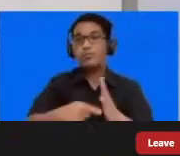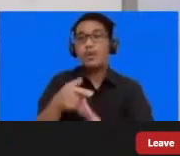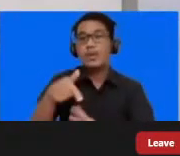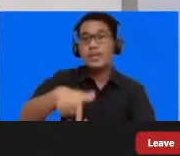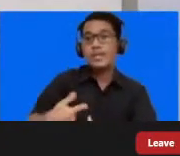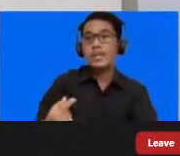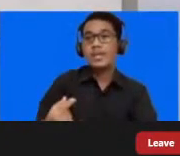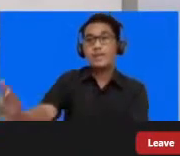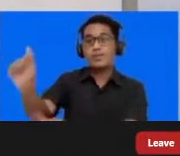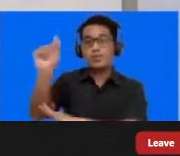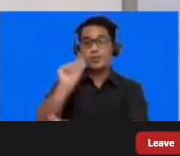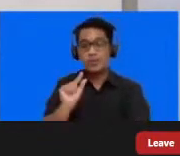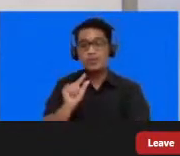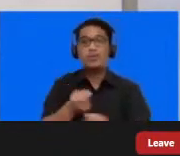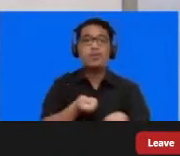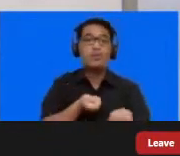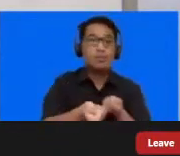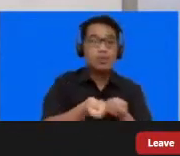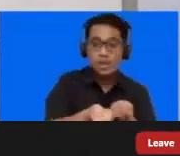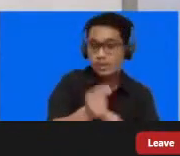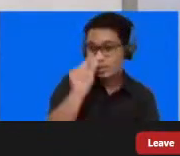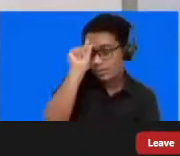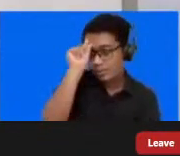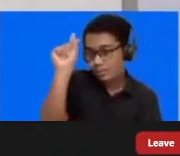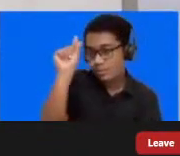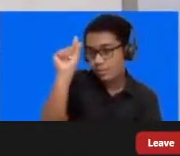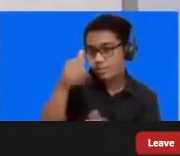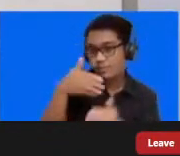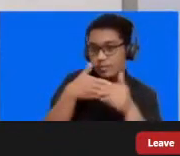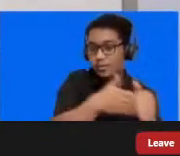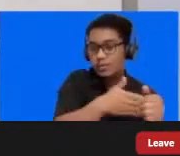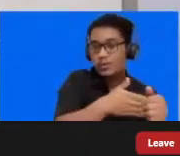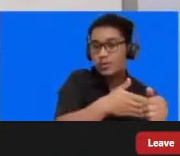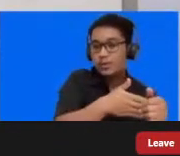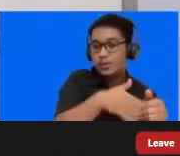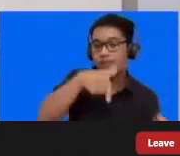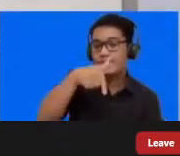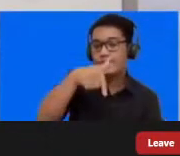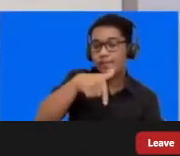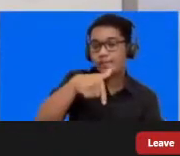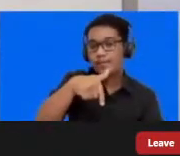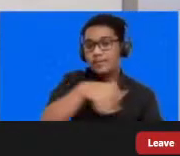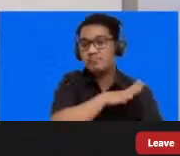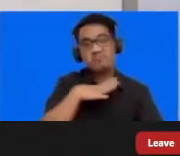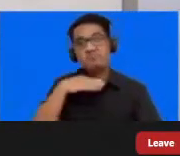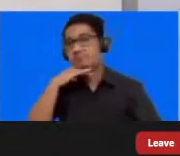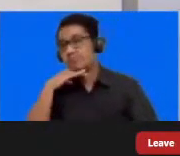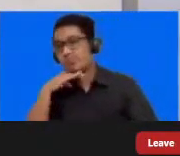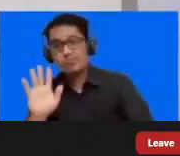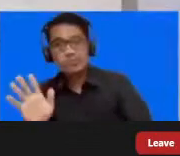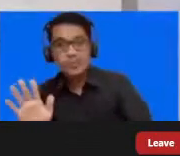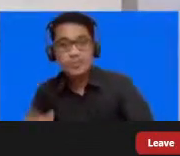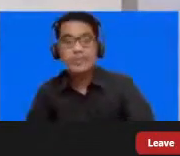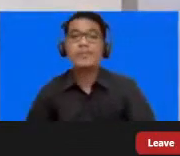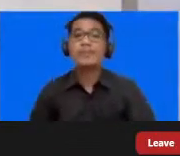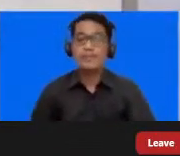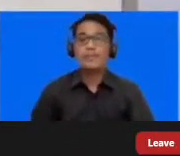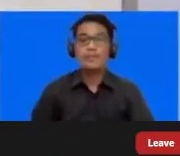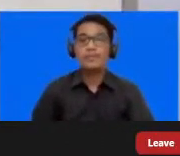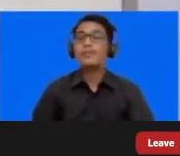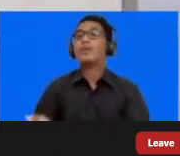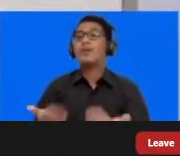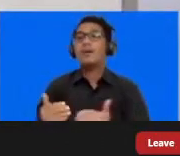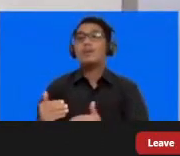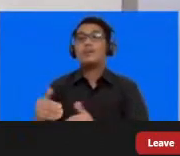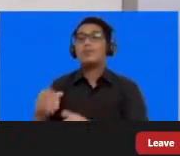lead this plenary session. And without any further ado, so ladies and gentlemen, please welcome Mr. Afianto